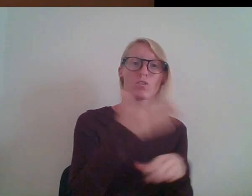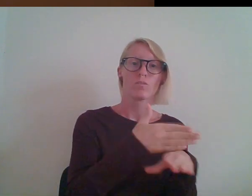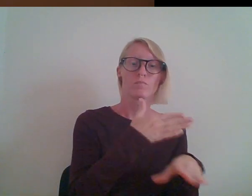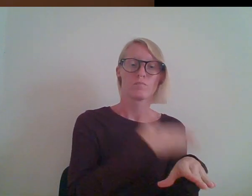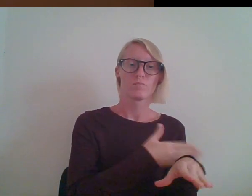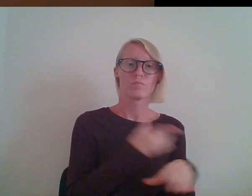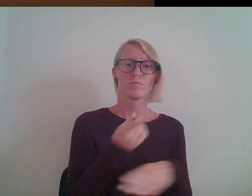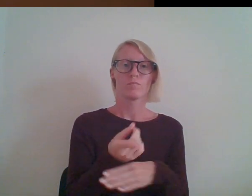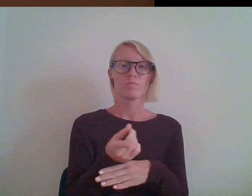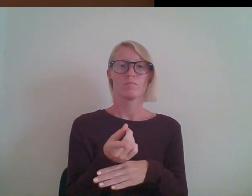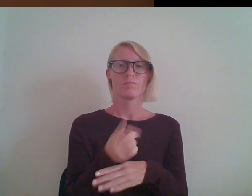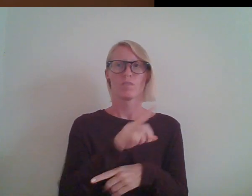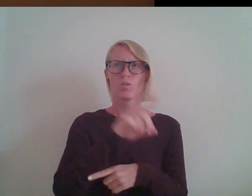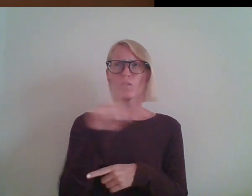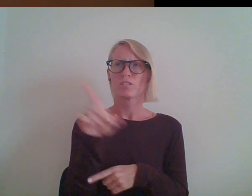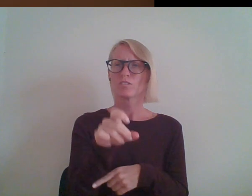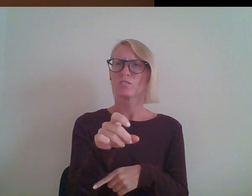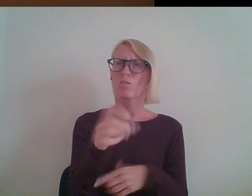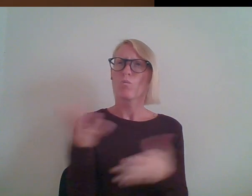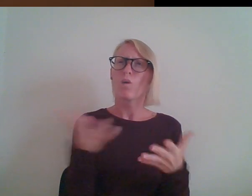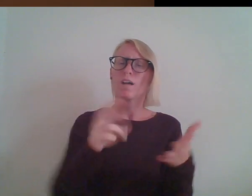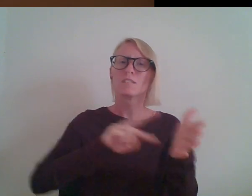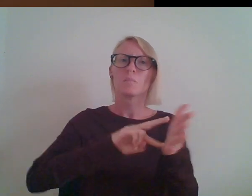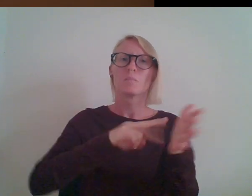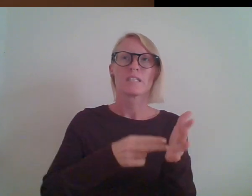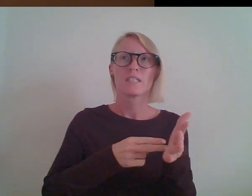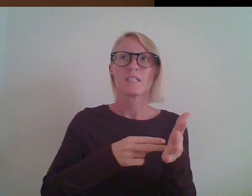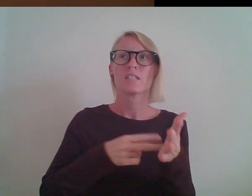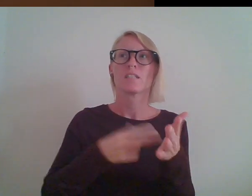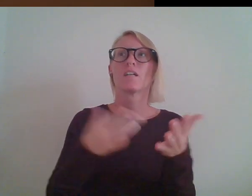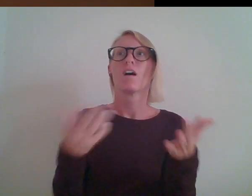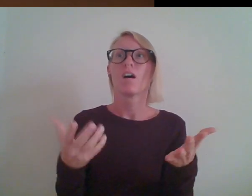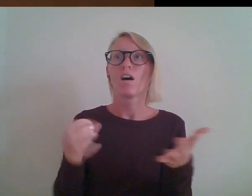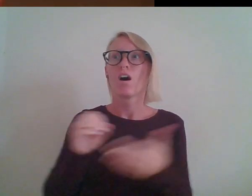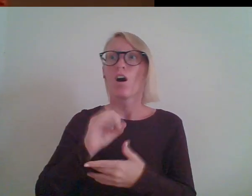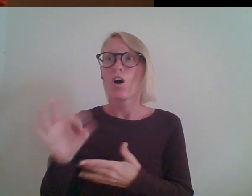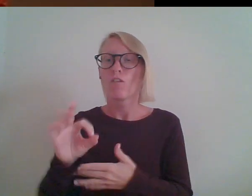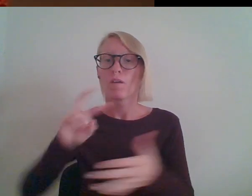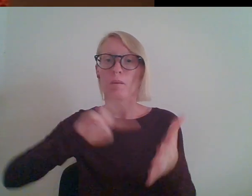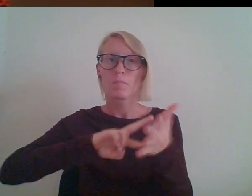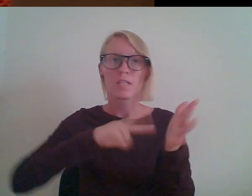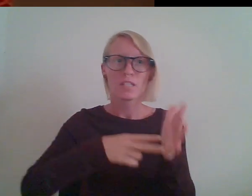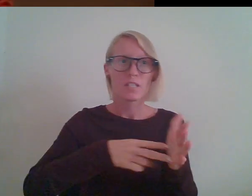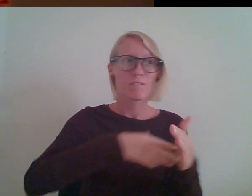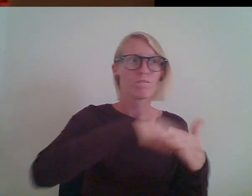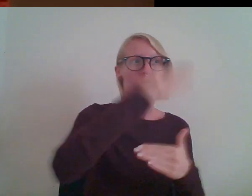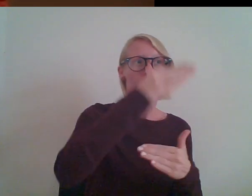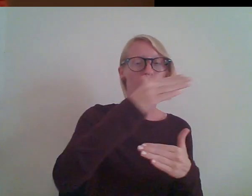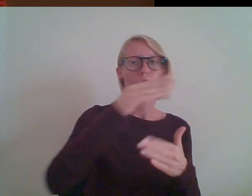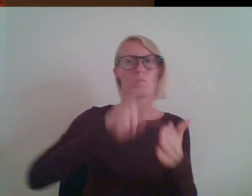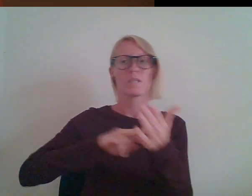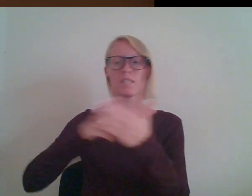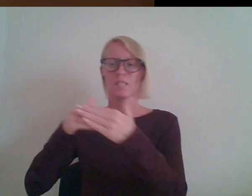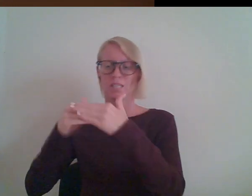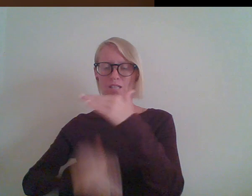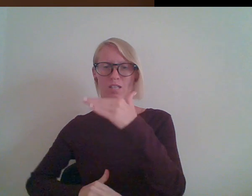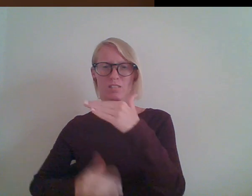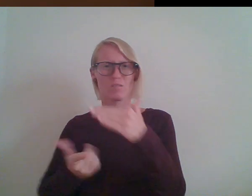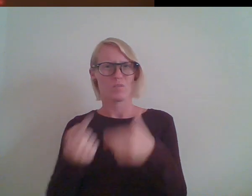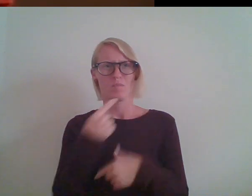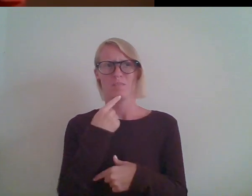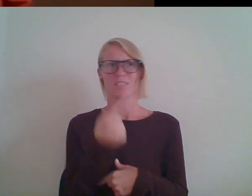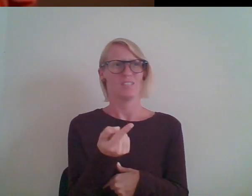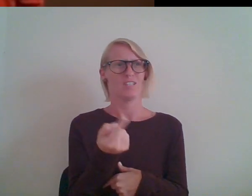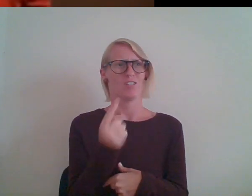meaning of meaning? If I say something is meaningful or meaningless, what am I really saying? Now, I'm not going to go